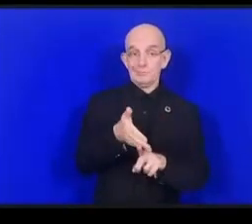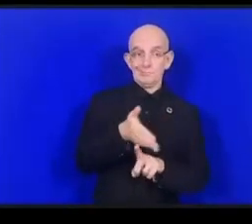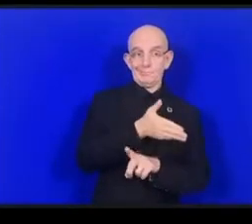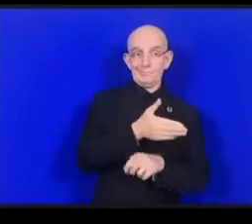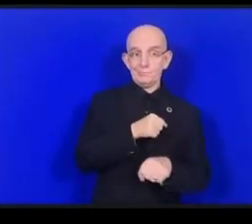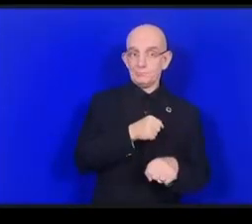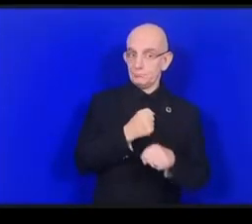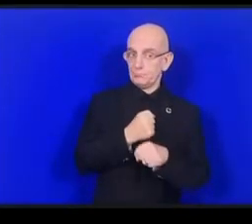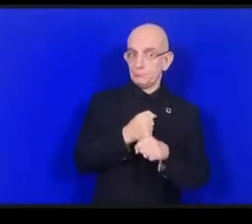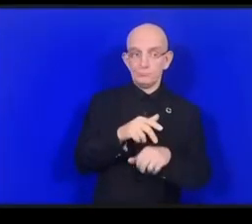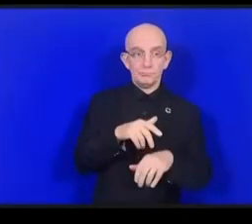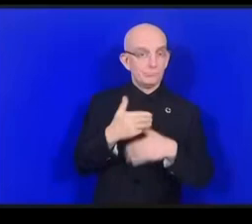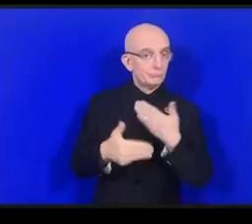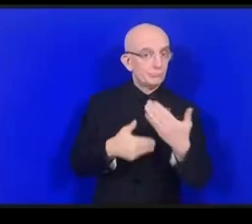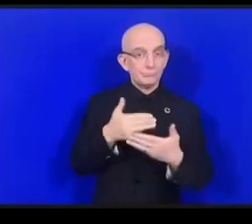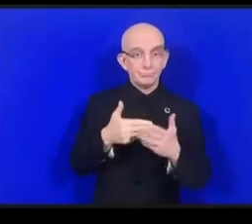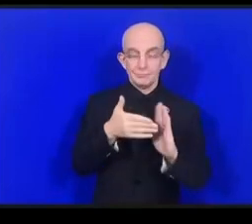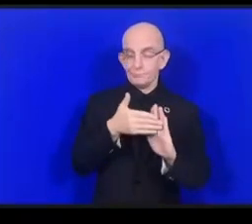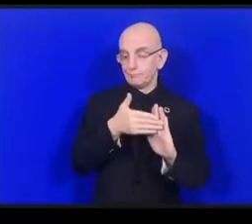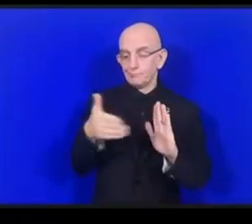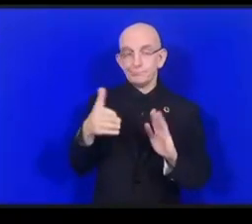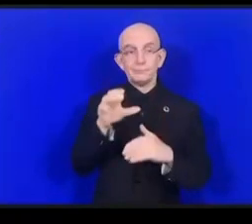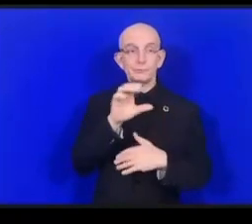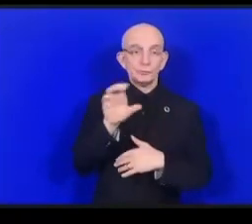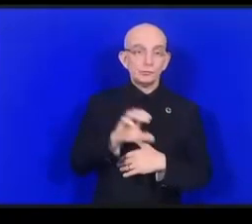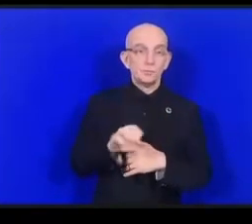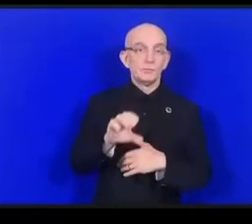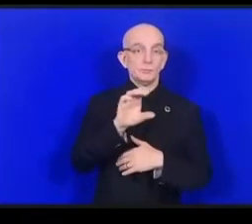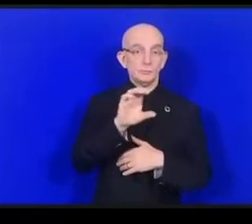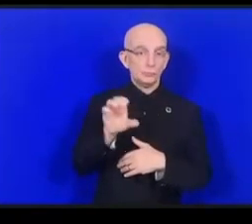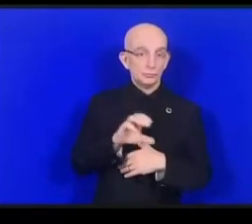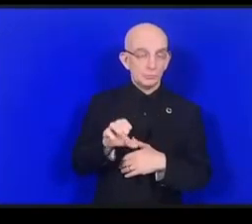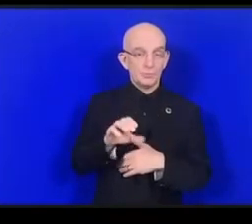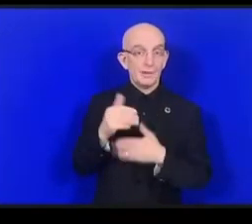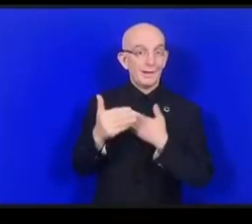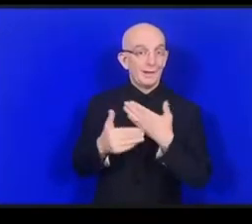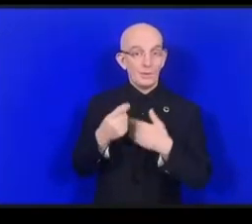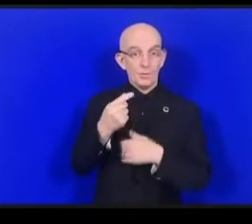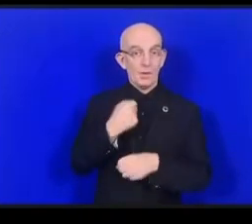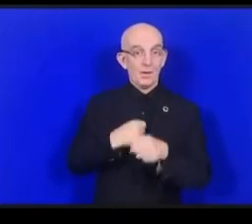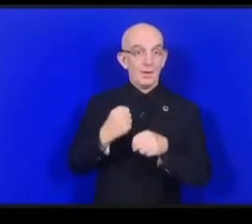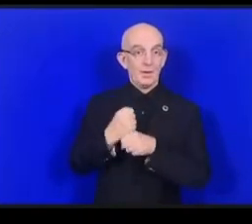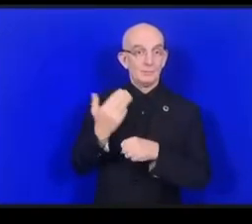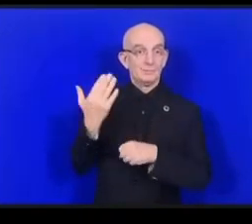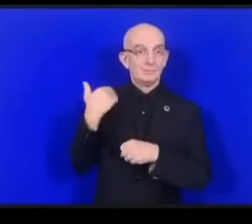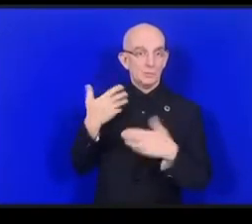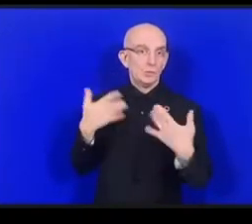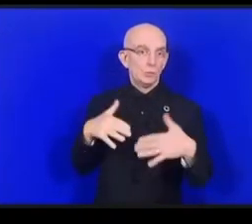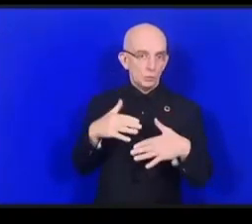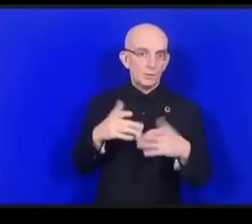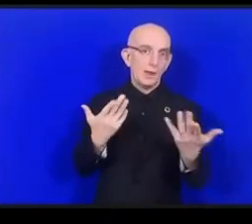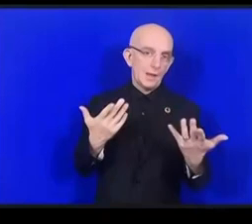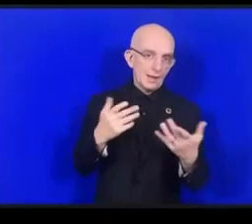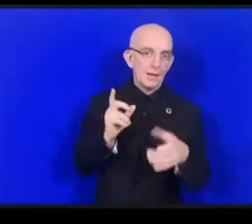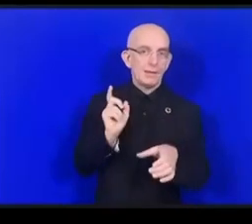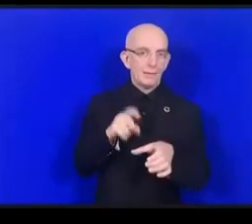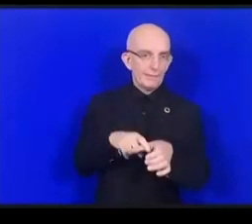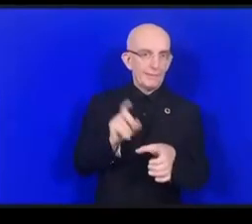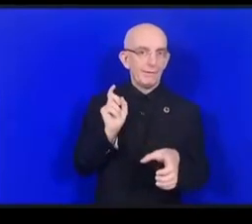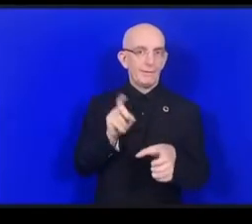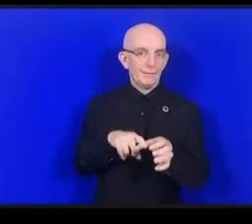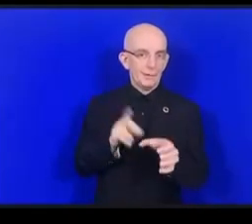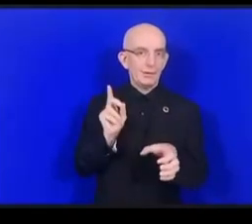really five components. It's about capacity building for all key stakeholders. It's about developing